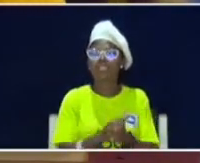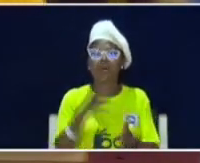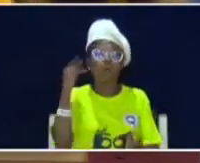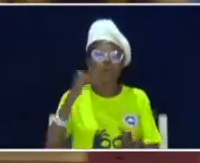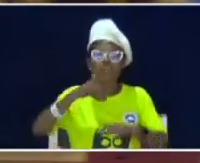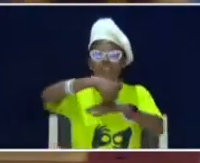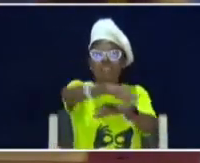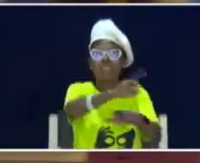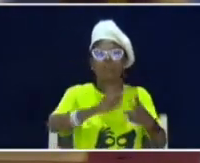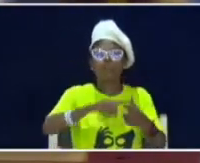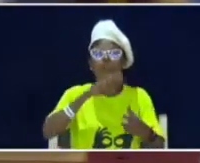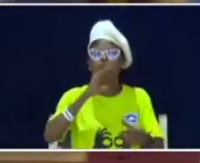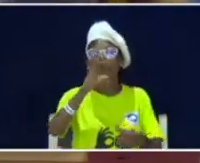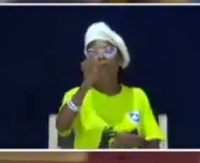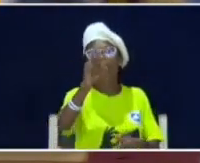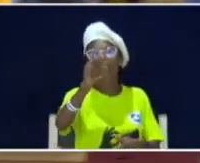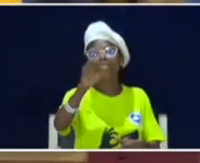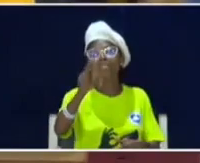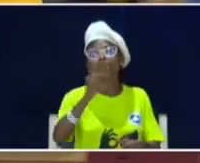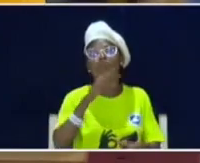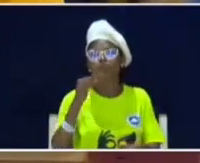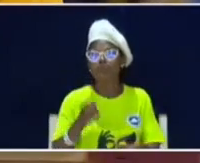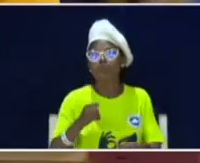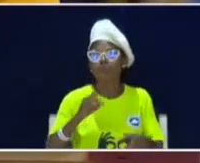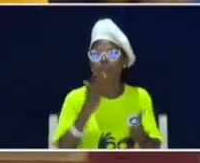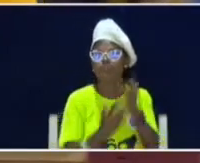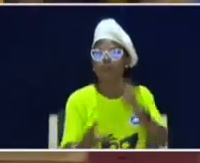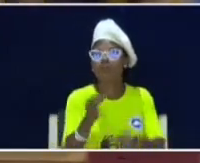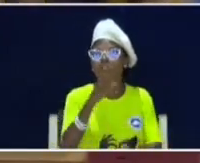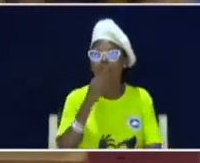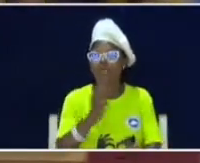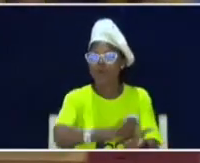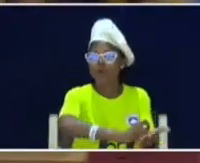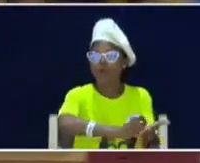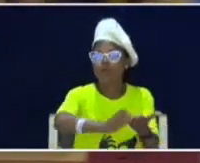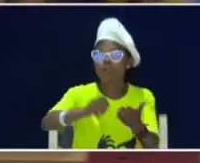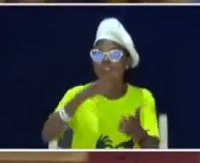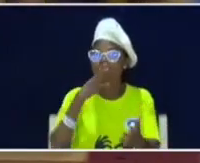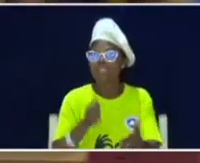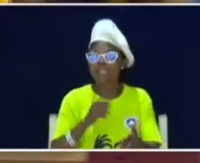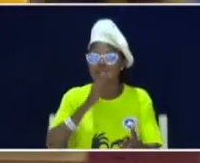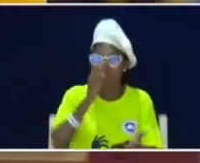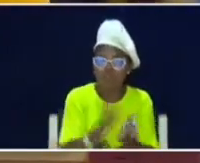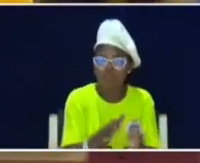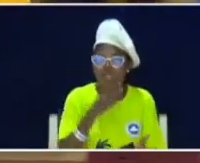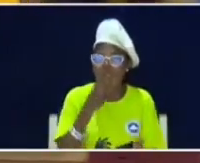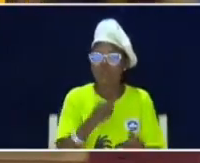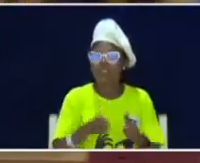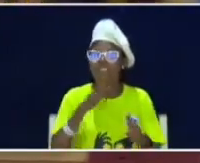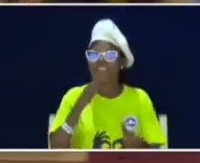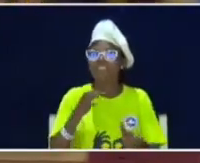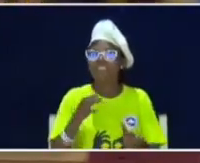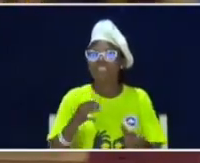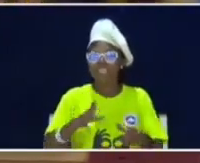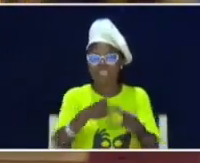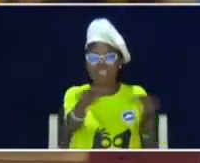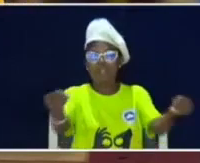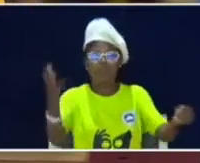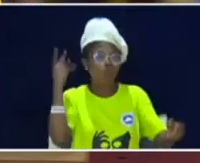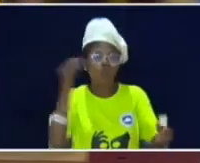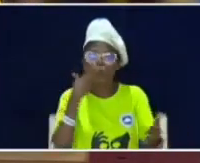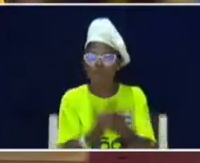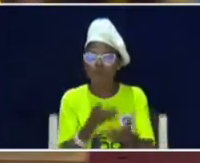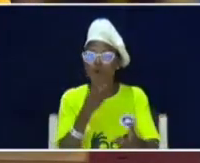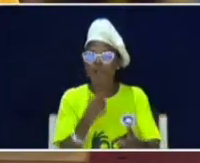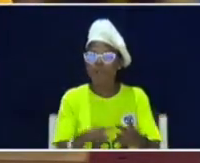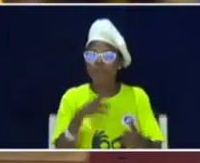sent to Canaan to spy. Some of them brought their reports that though the land was good, but they in the land,